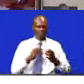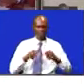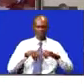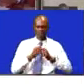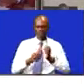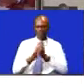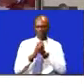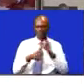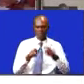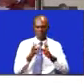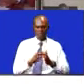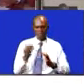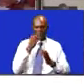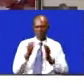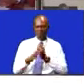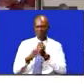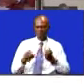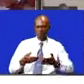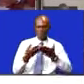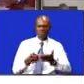mane bende wachiwo tan